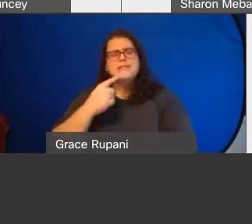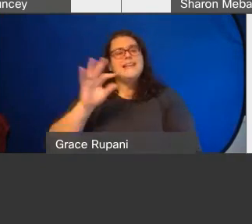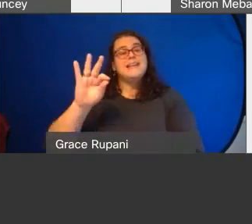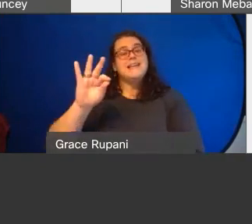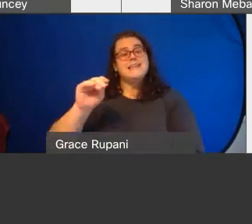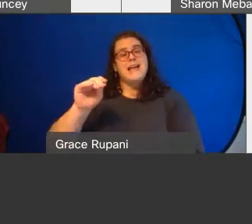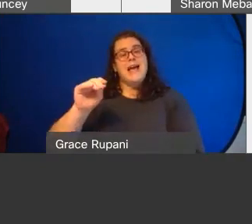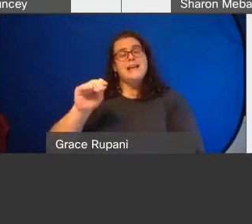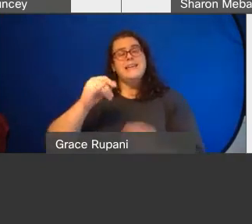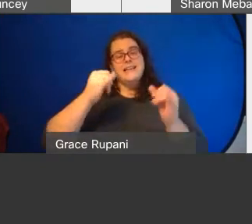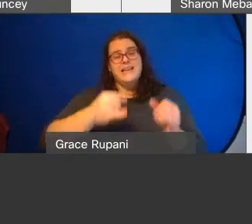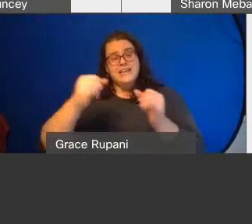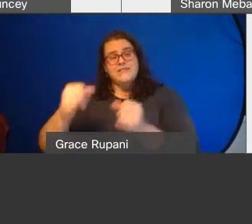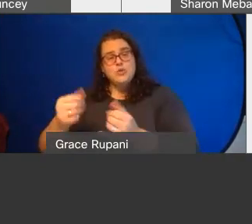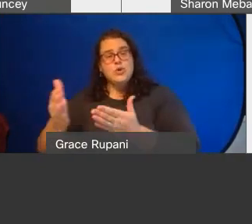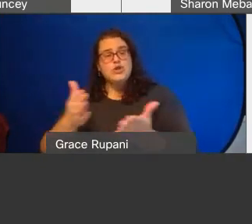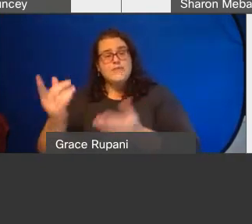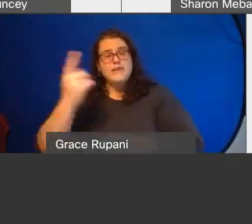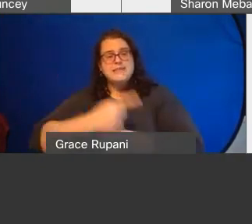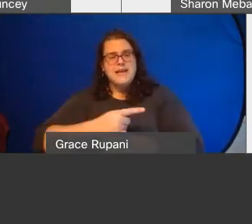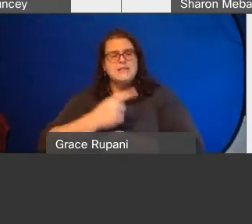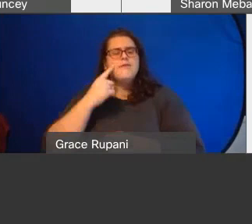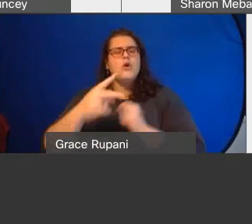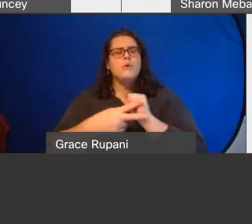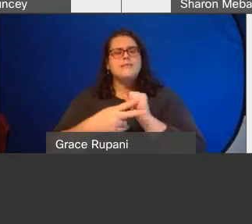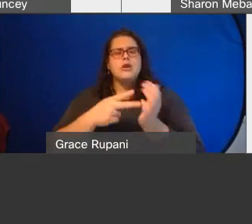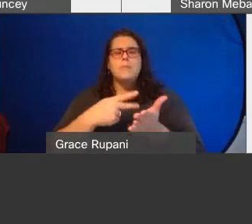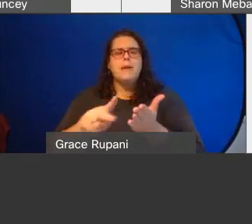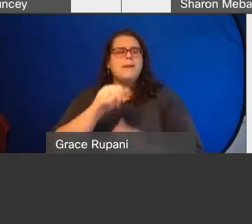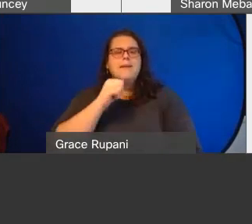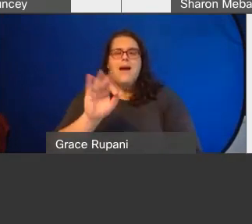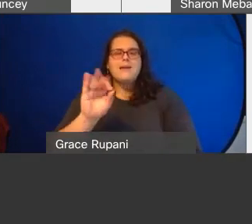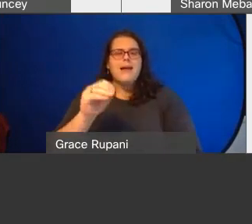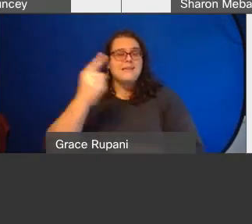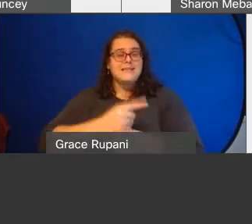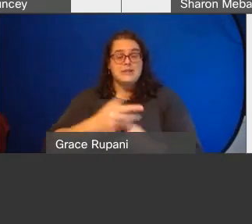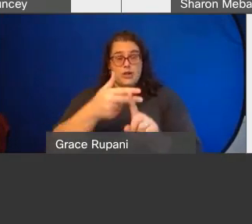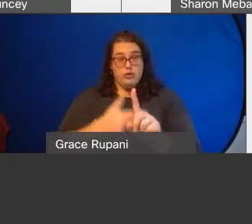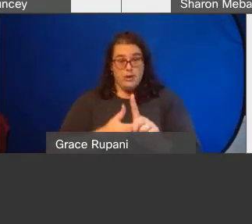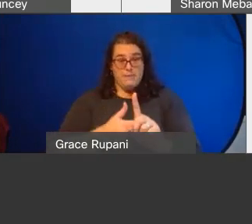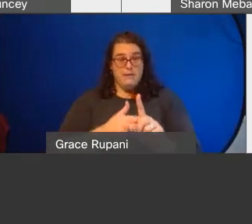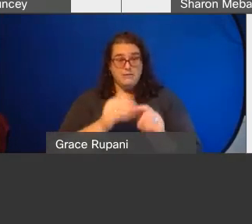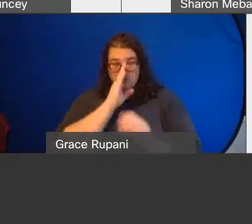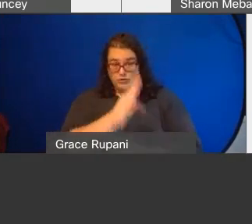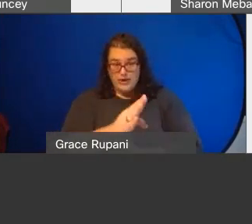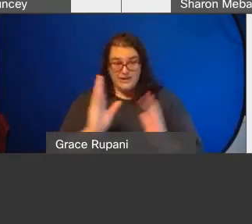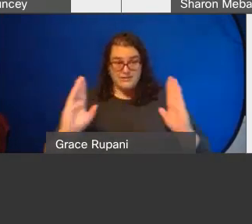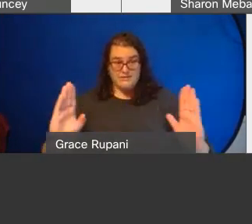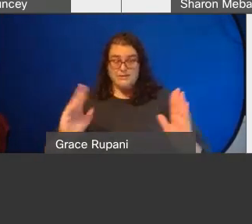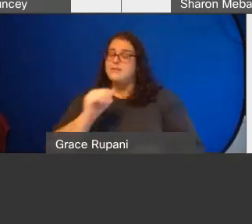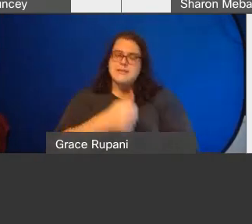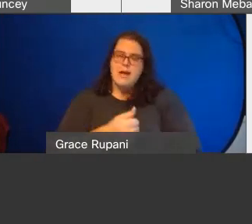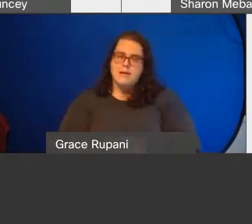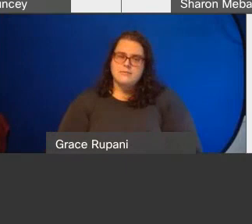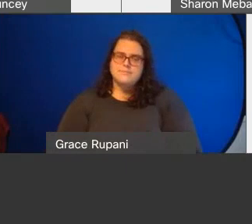service days, not 90 consecutive calendar days. That is correct. And what happens after